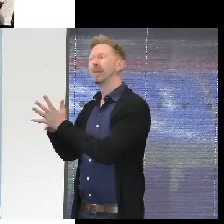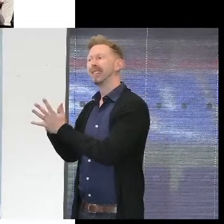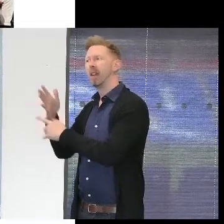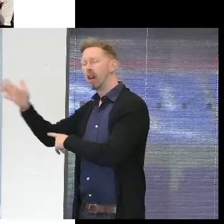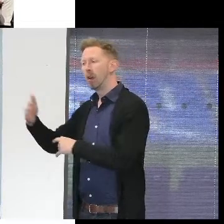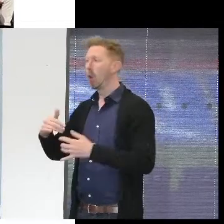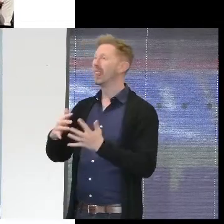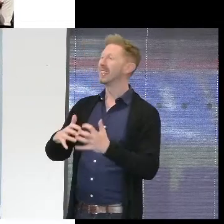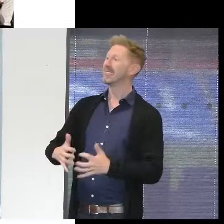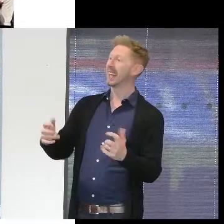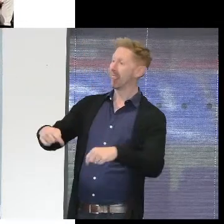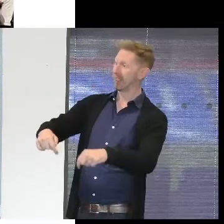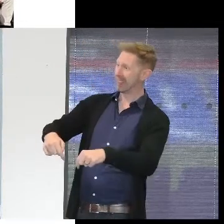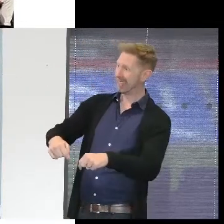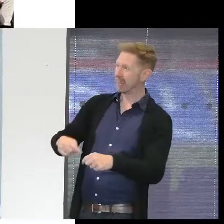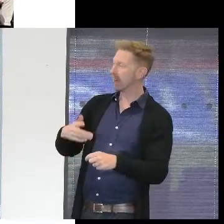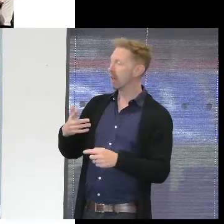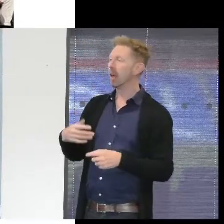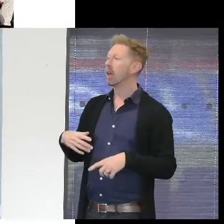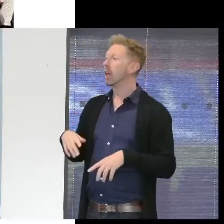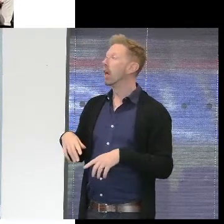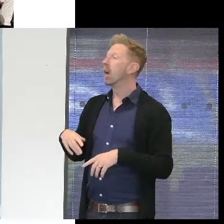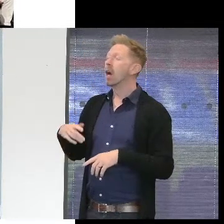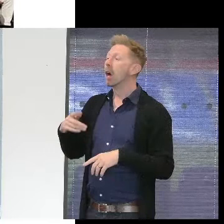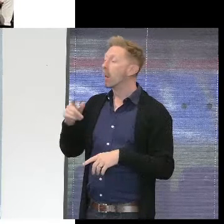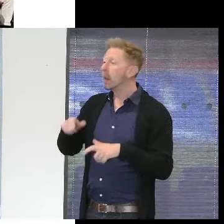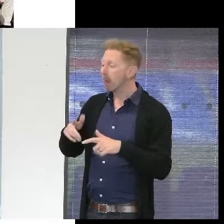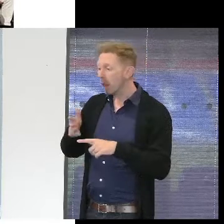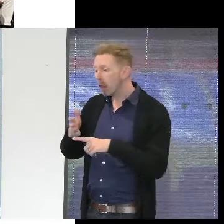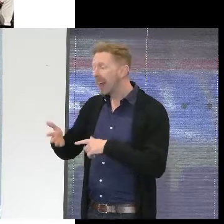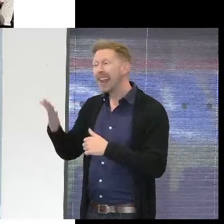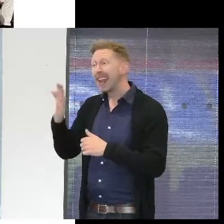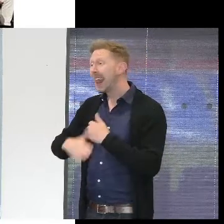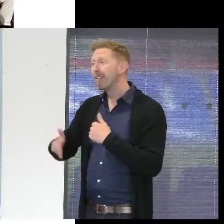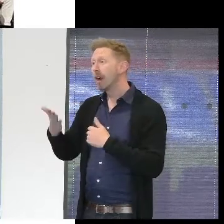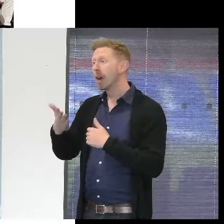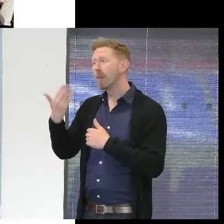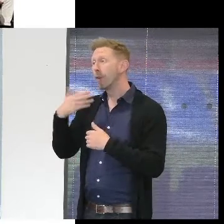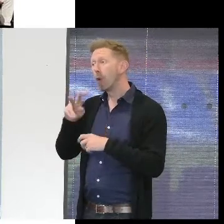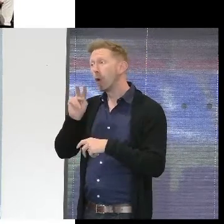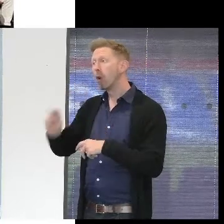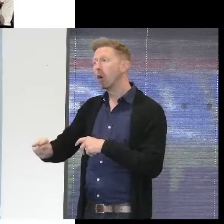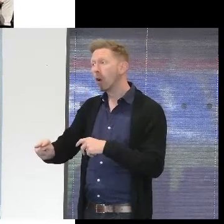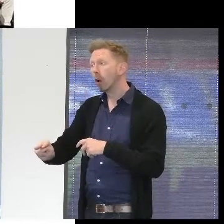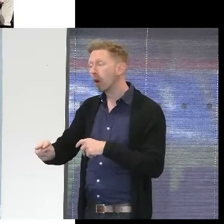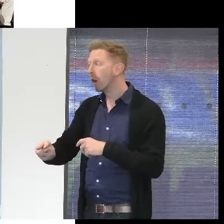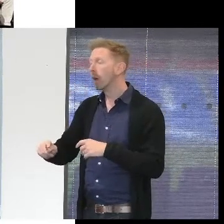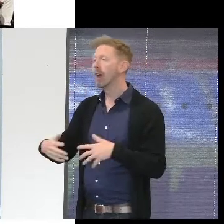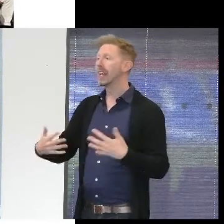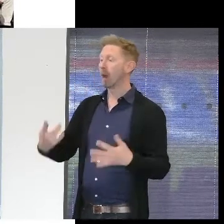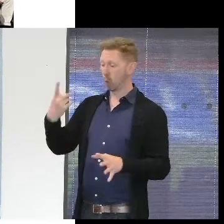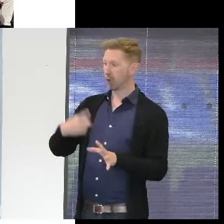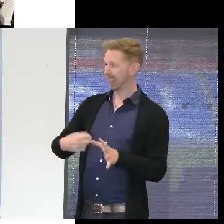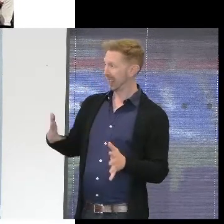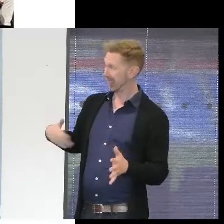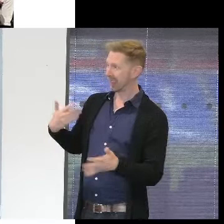surprising, just how many people had that access to Westminster, to the Senedd in the past, and how after just a year there were situations where we